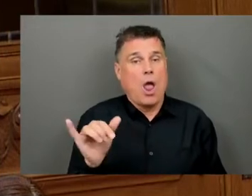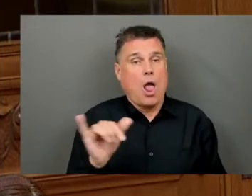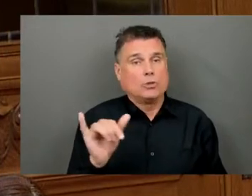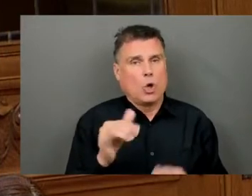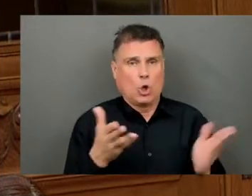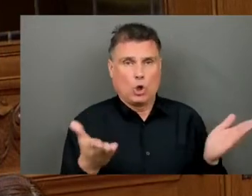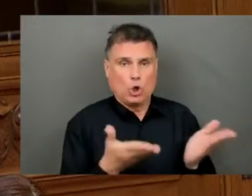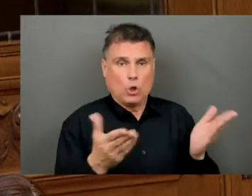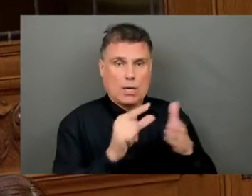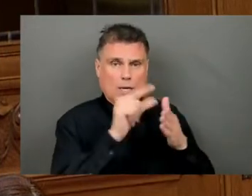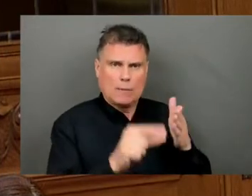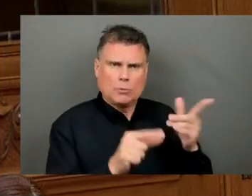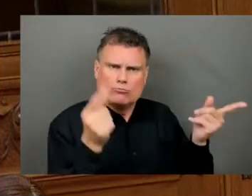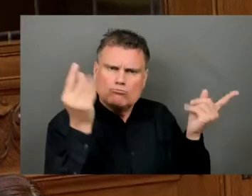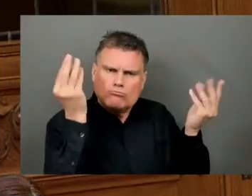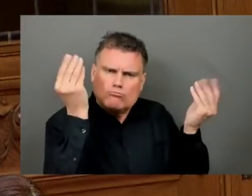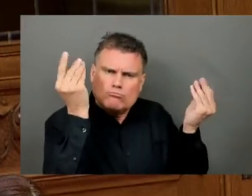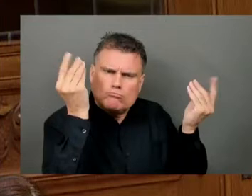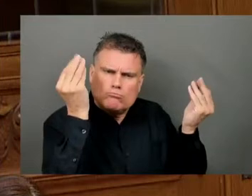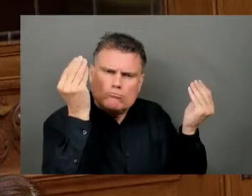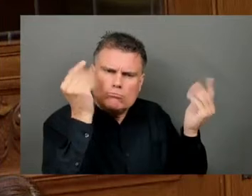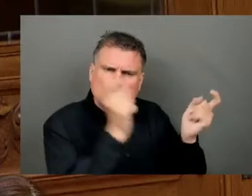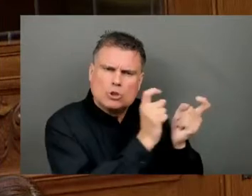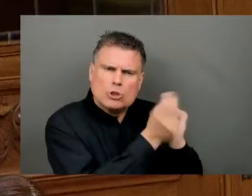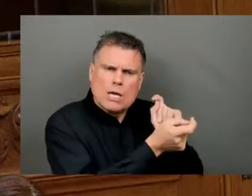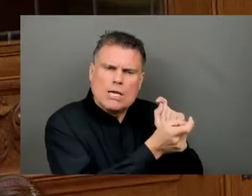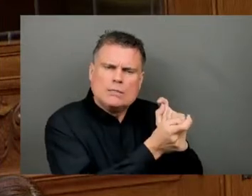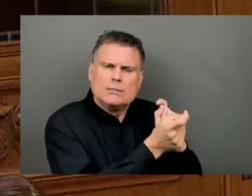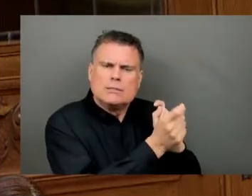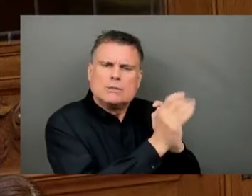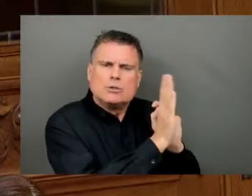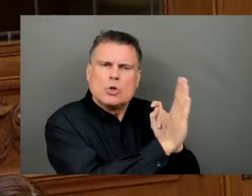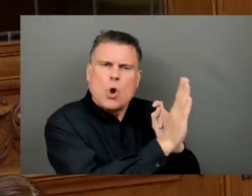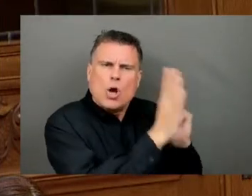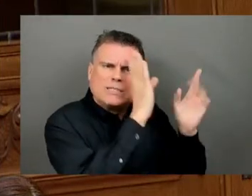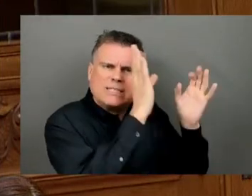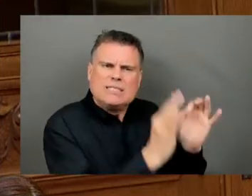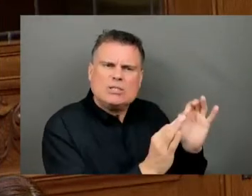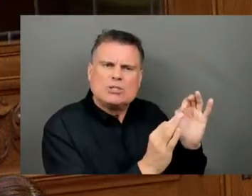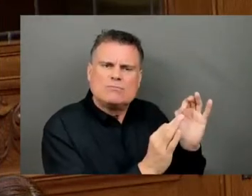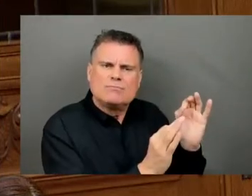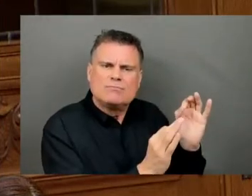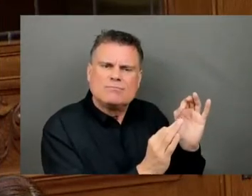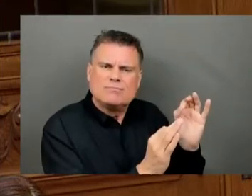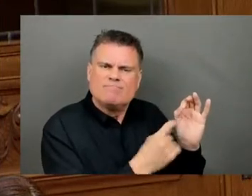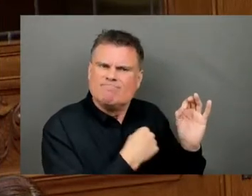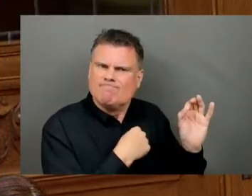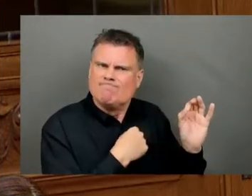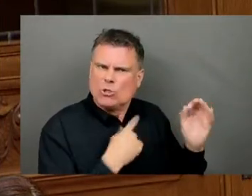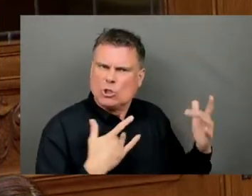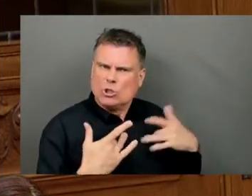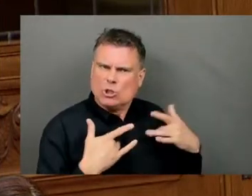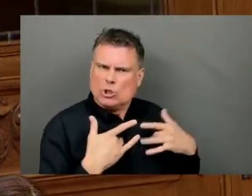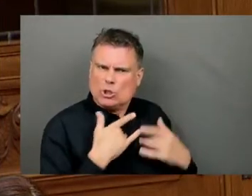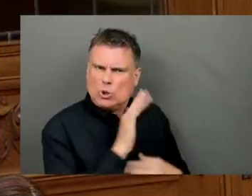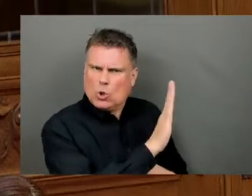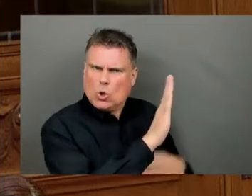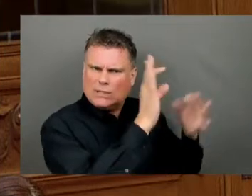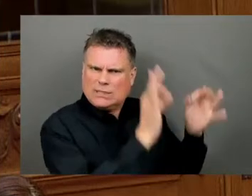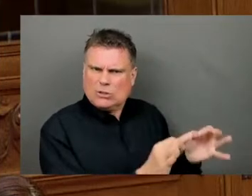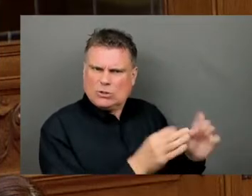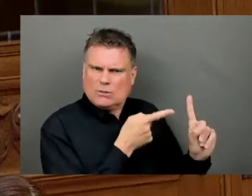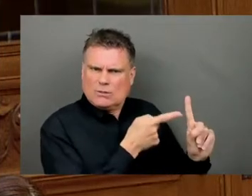ensure that taxpayer dollars are being appropriately spent. And if this government chooses